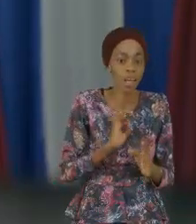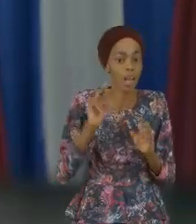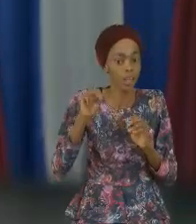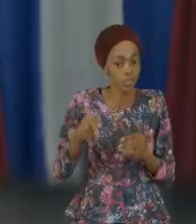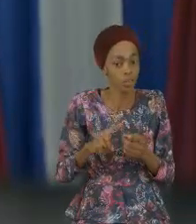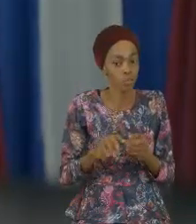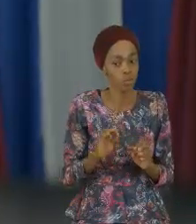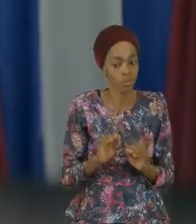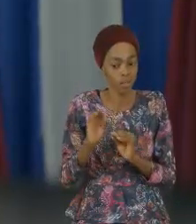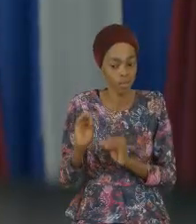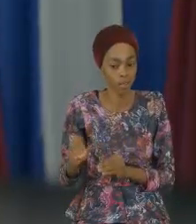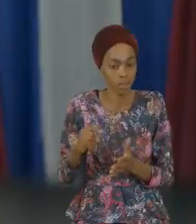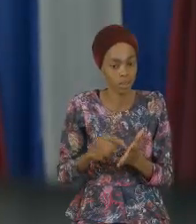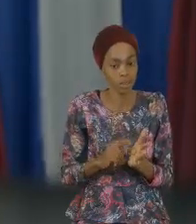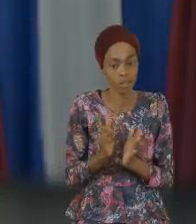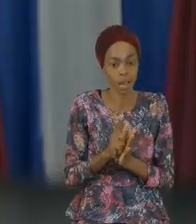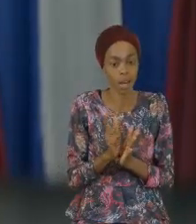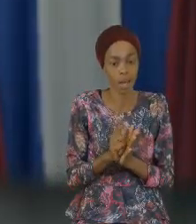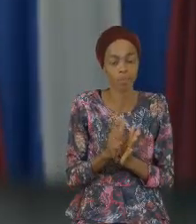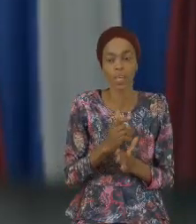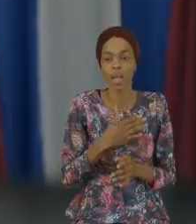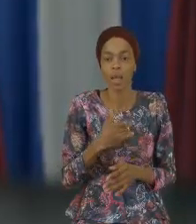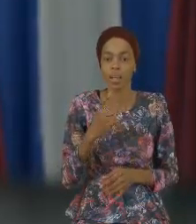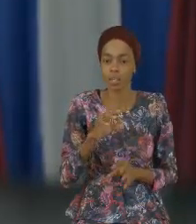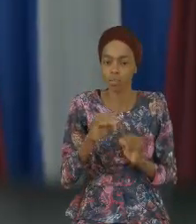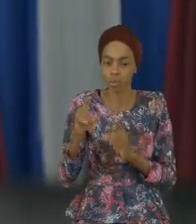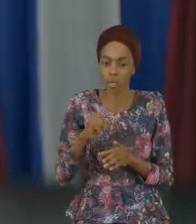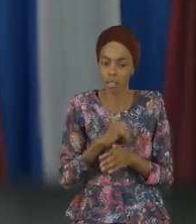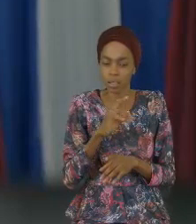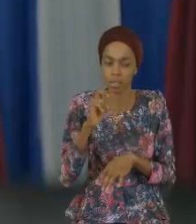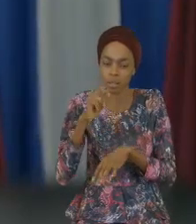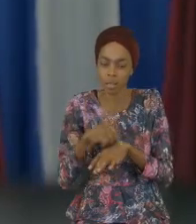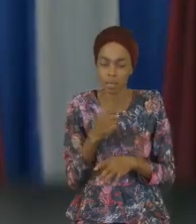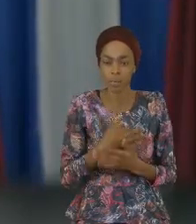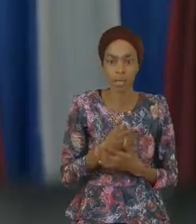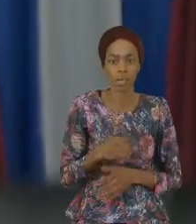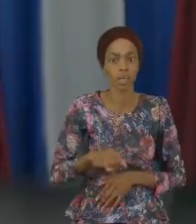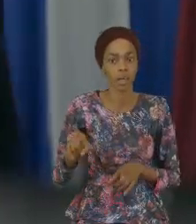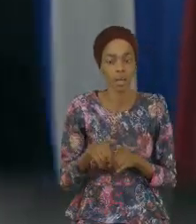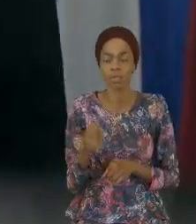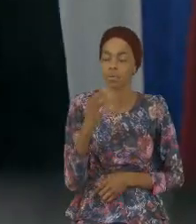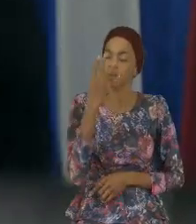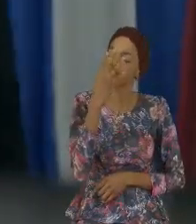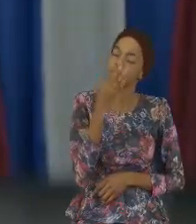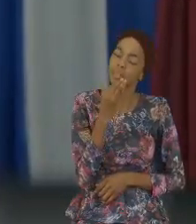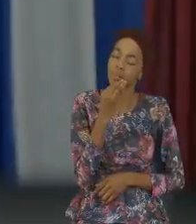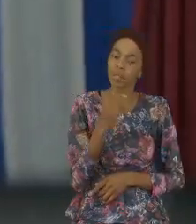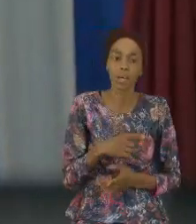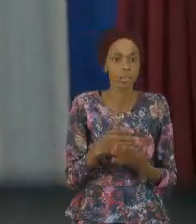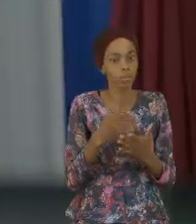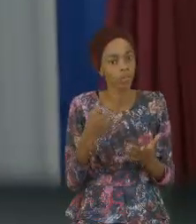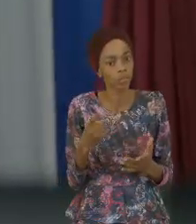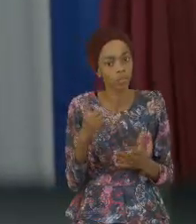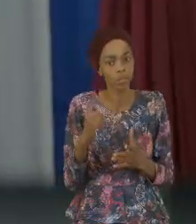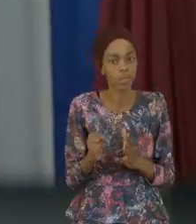set this alarm. And you set it at a particular time. And as you are sleeping, even before the